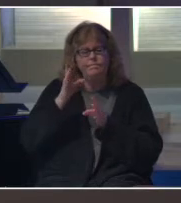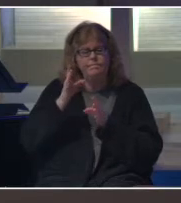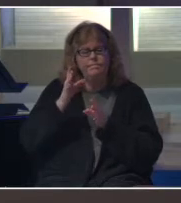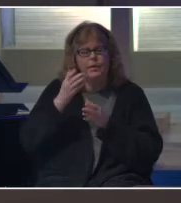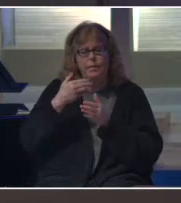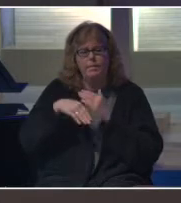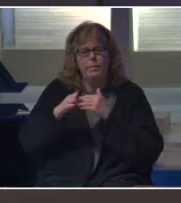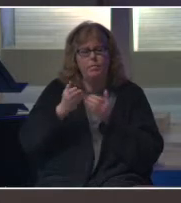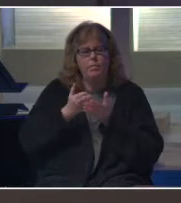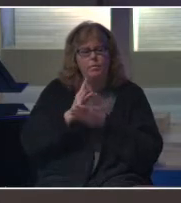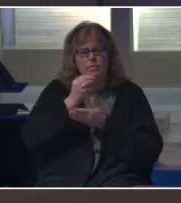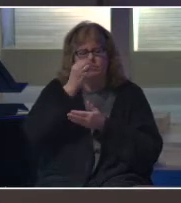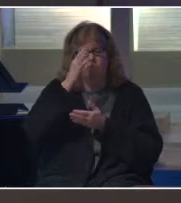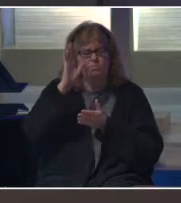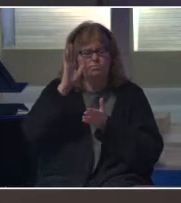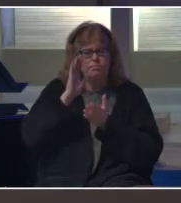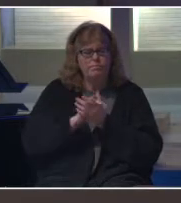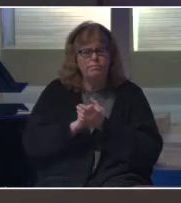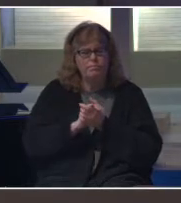birthright.